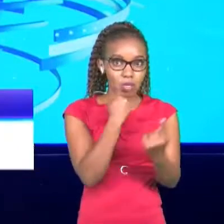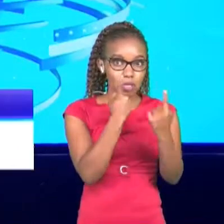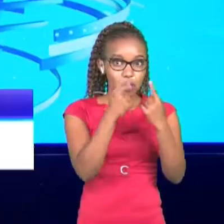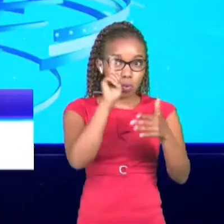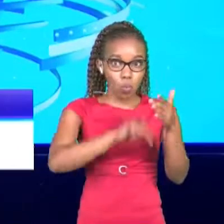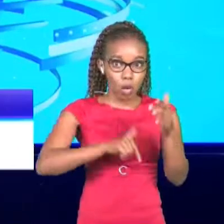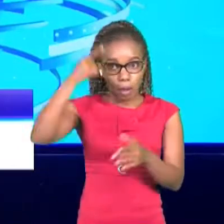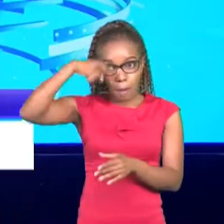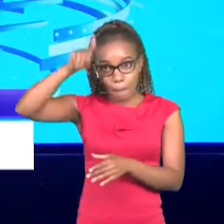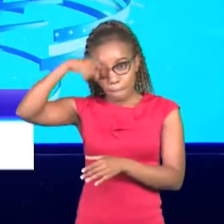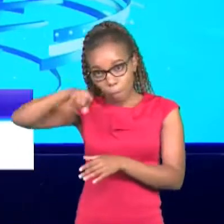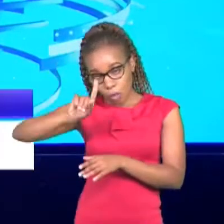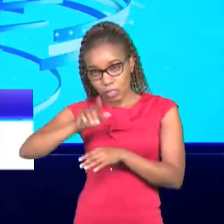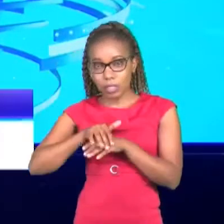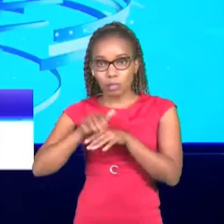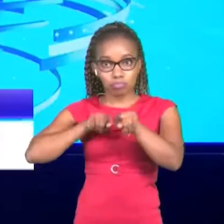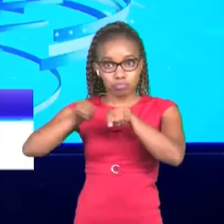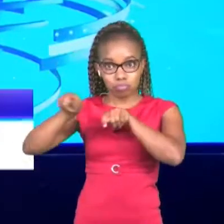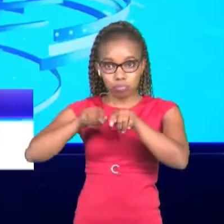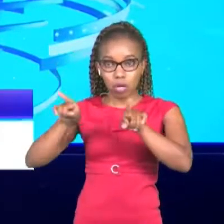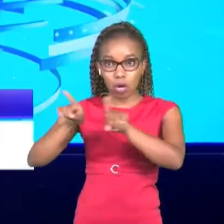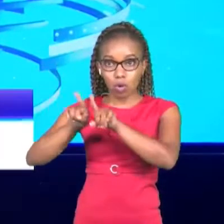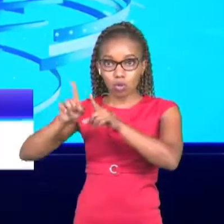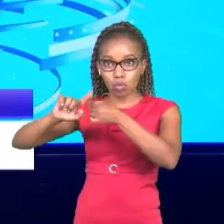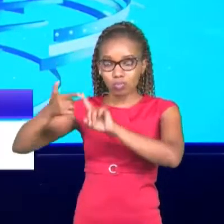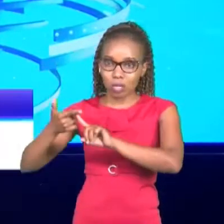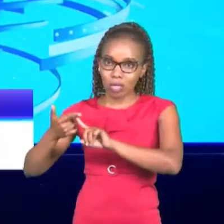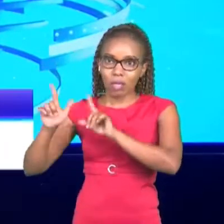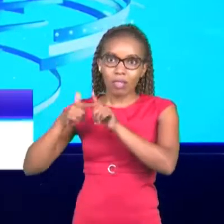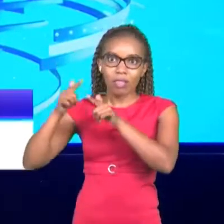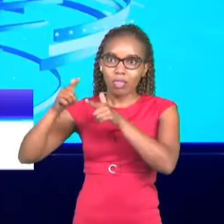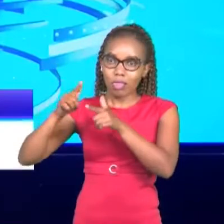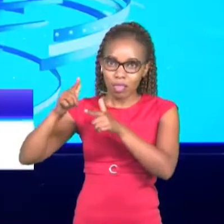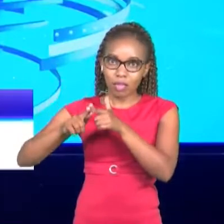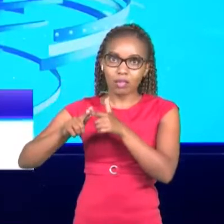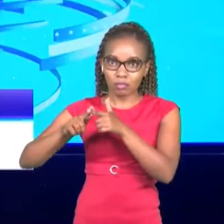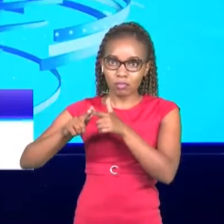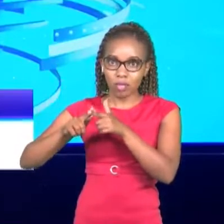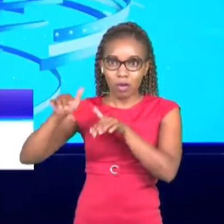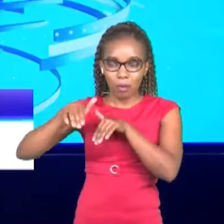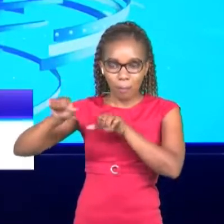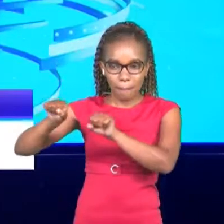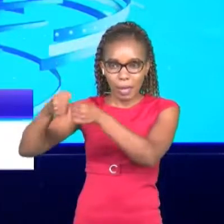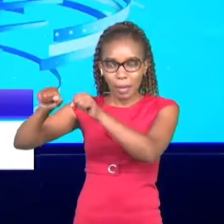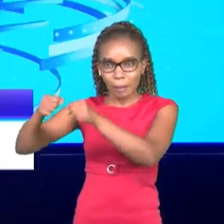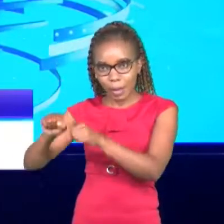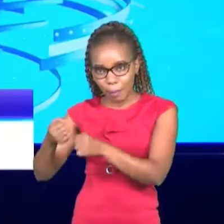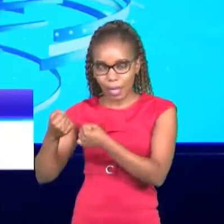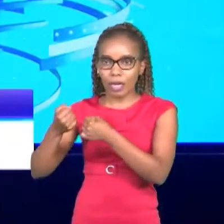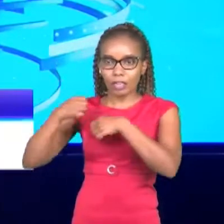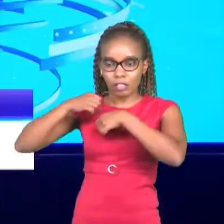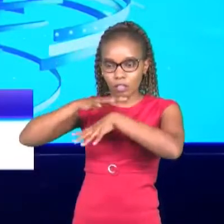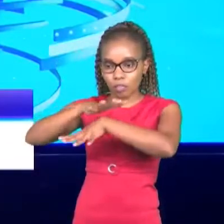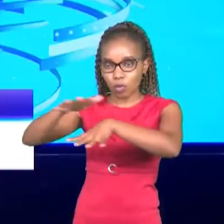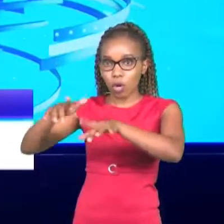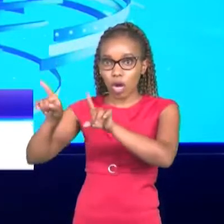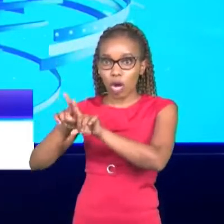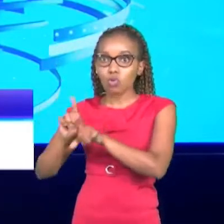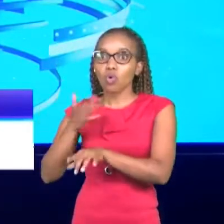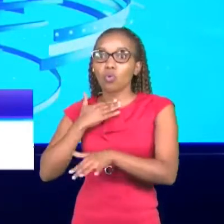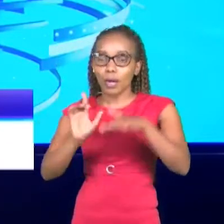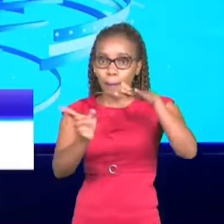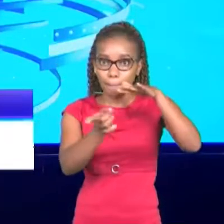policy regulations and standards negate the violate the principles of devolution, and is demanding for the Ministry